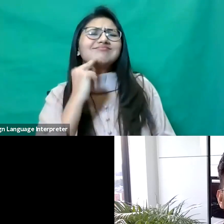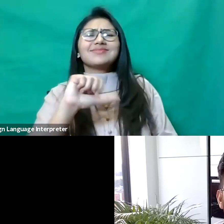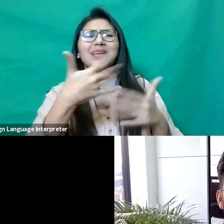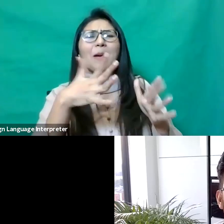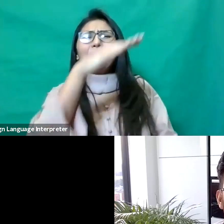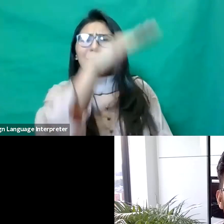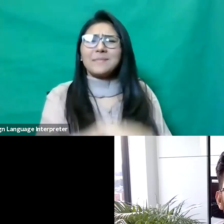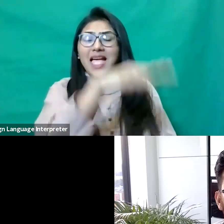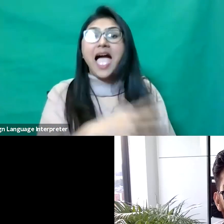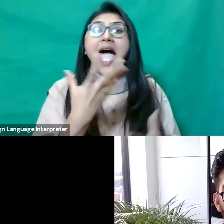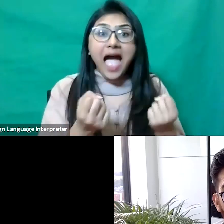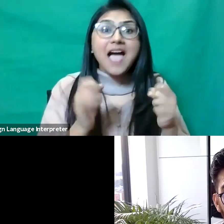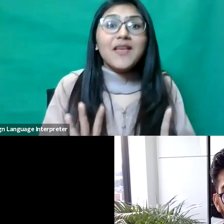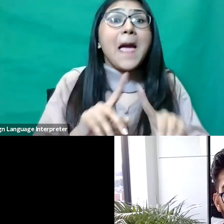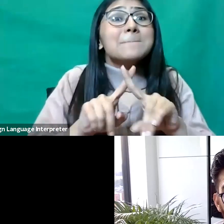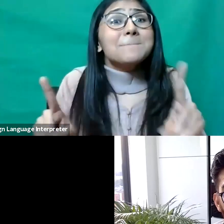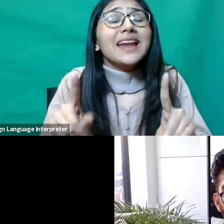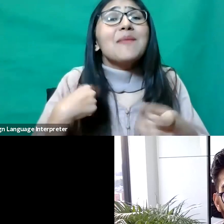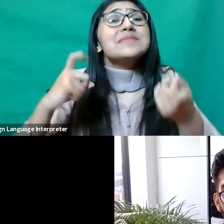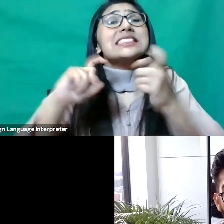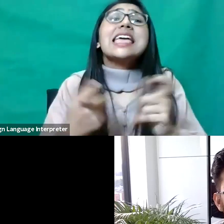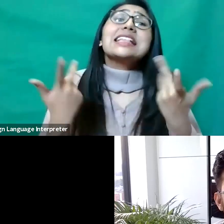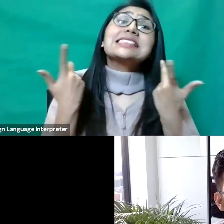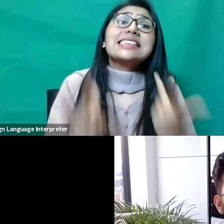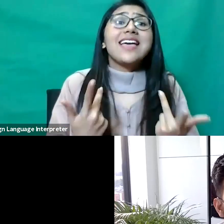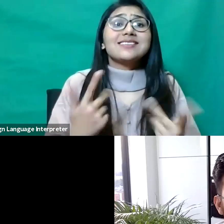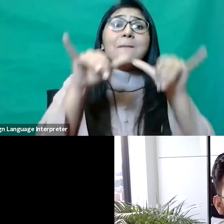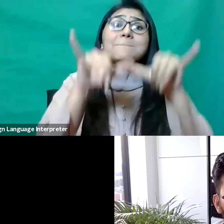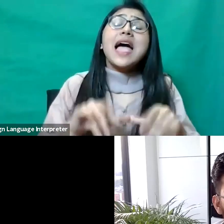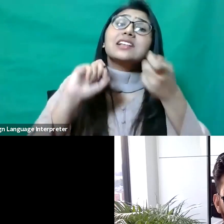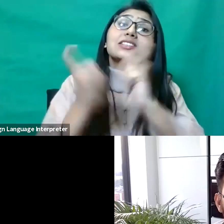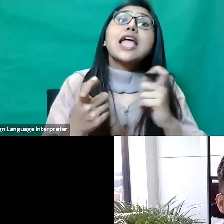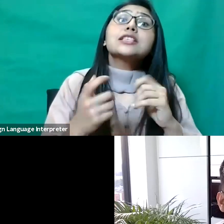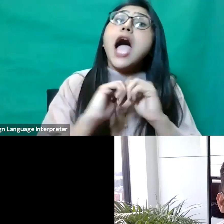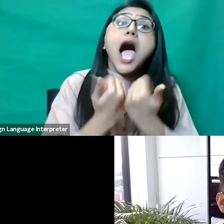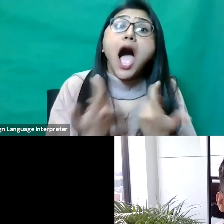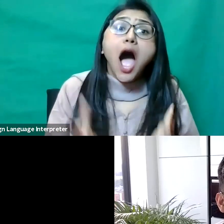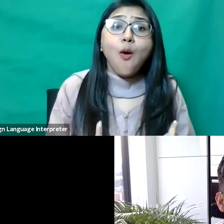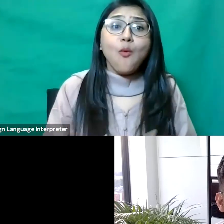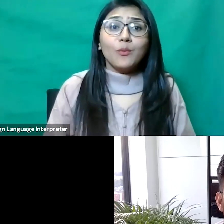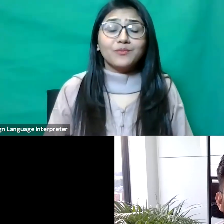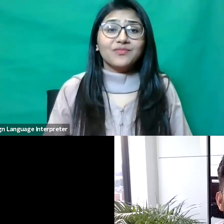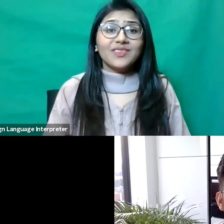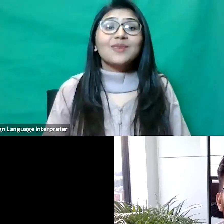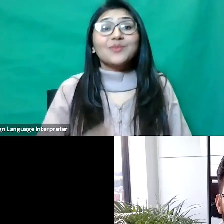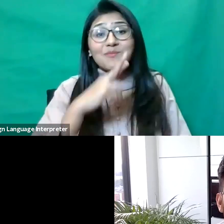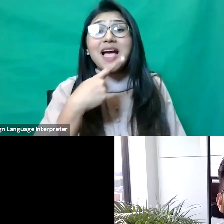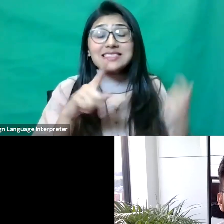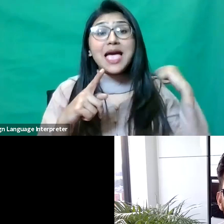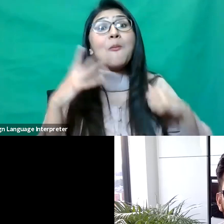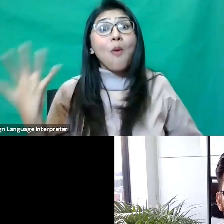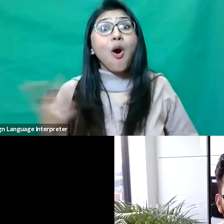But exactly. What can we do to change that? I mean, it's very important. It's just to